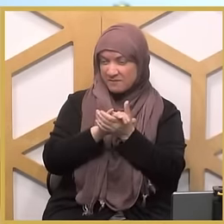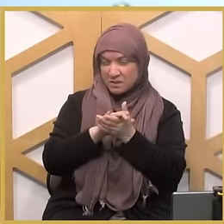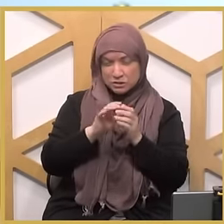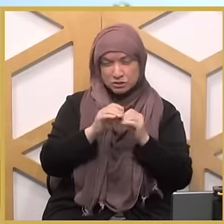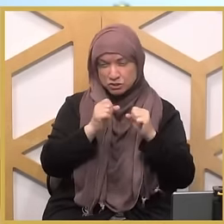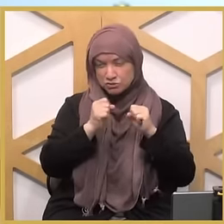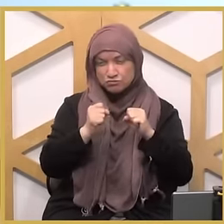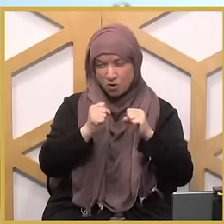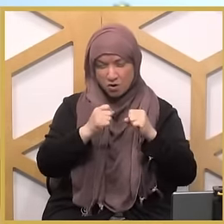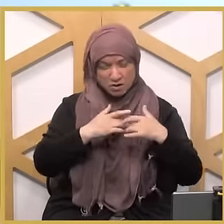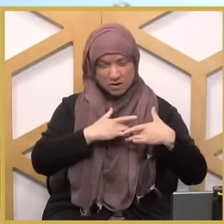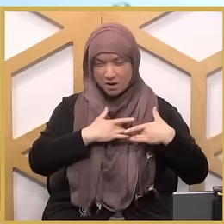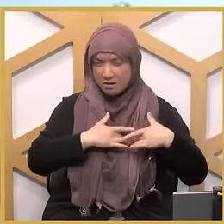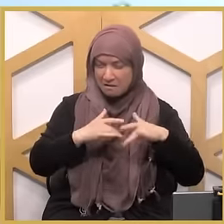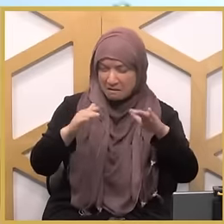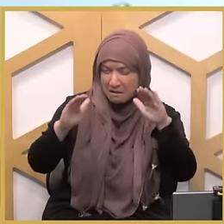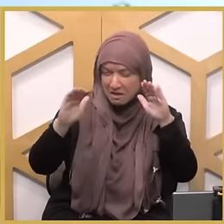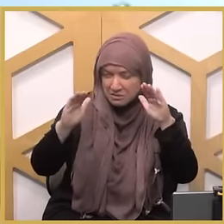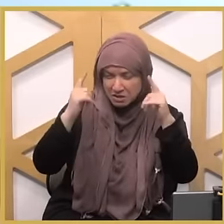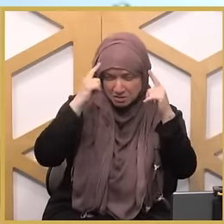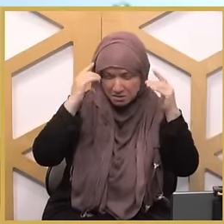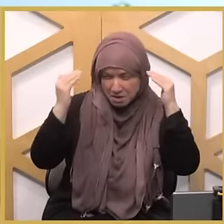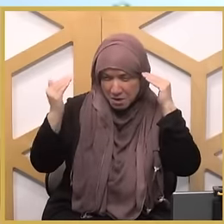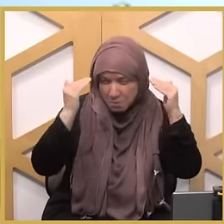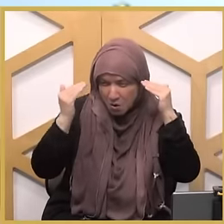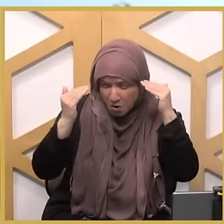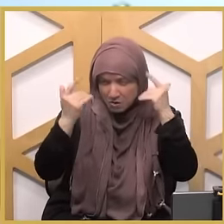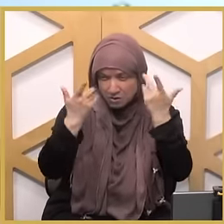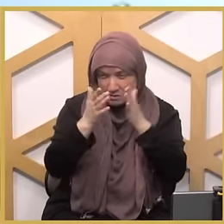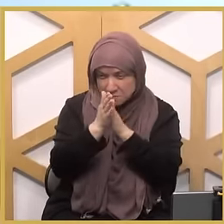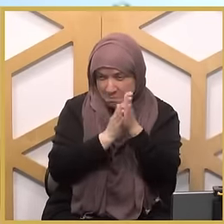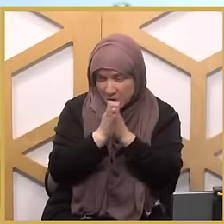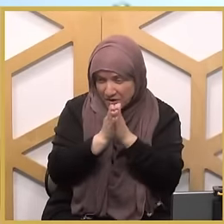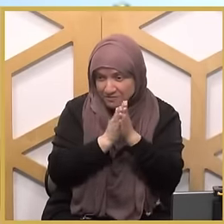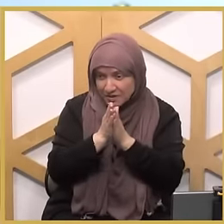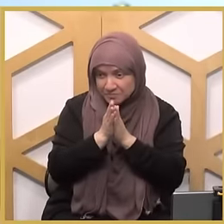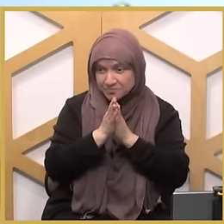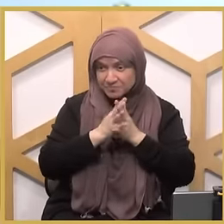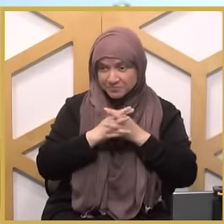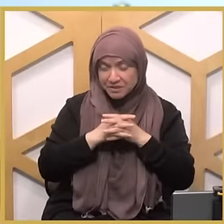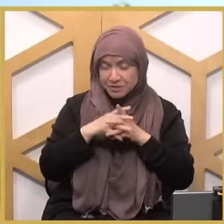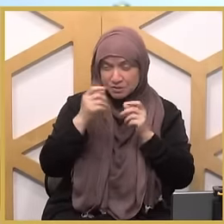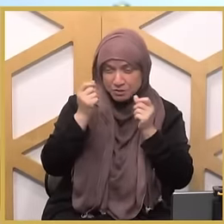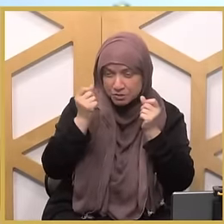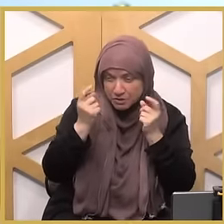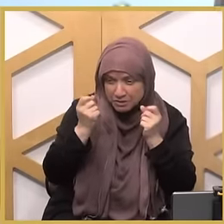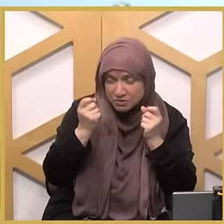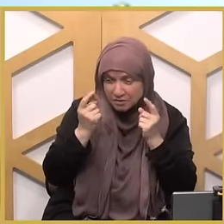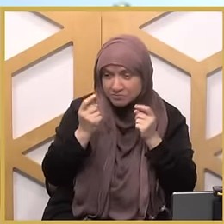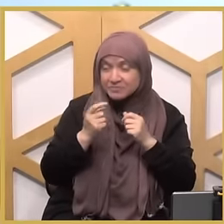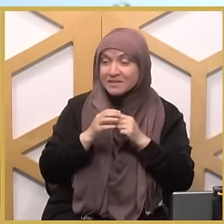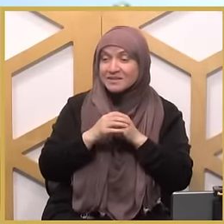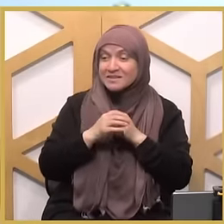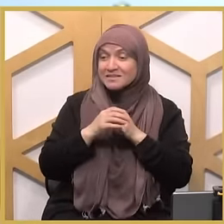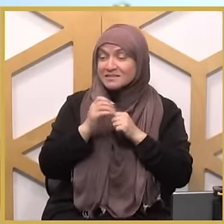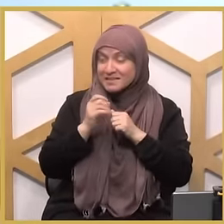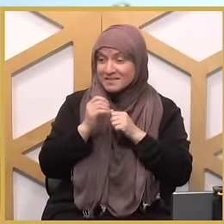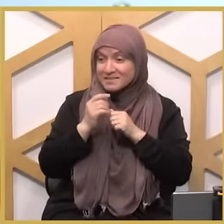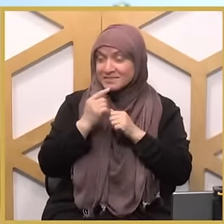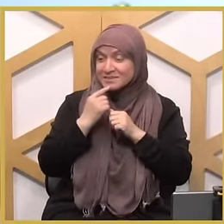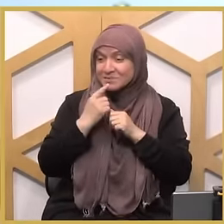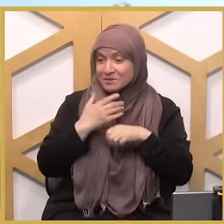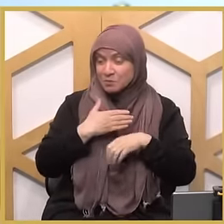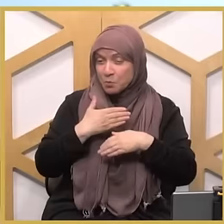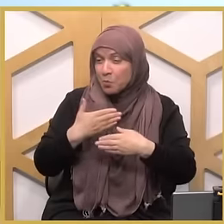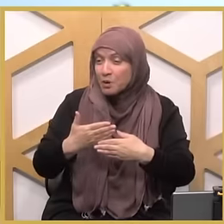of the Qur'an, that necessitates, as you're striving to understand the Qur'an and taste the sweetness, how can you then read the verses about sadaqah and not taste the